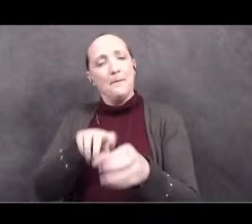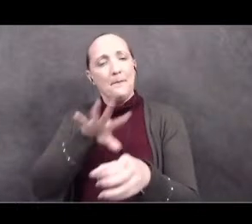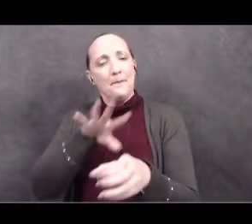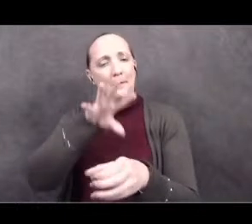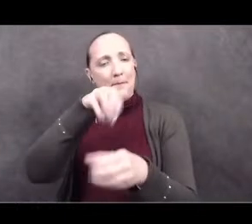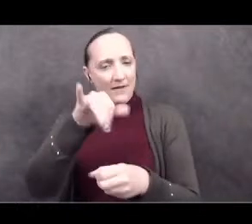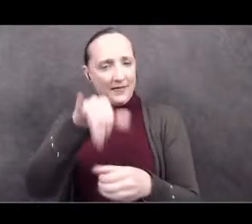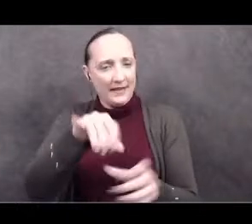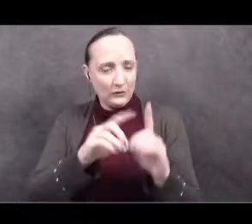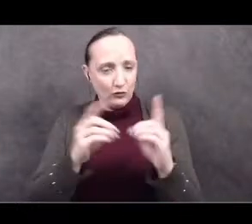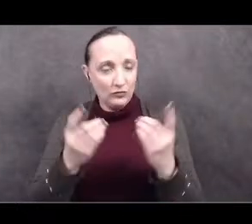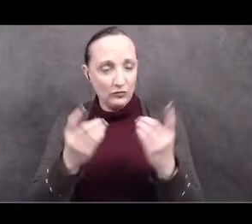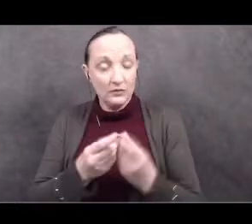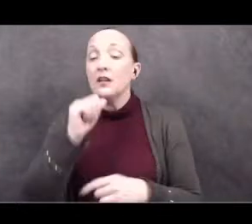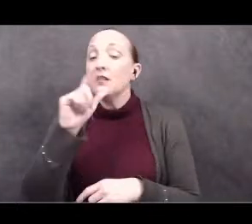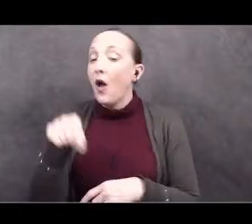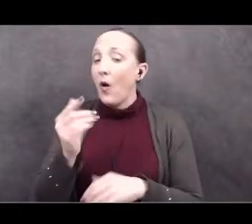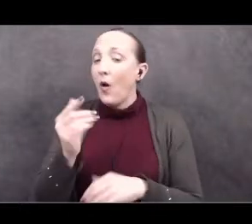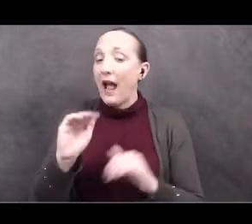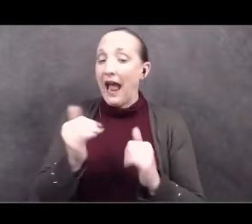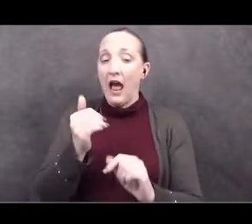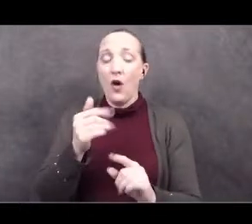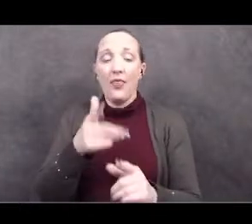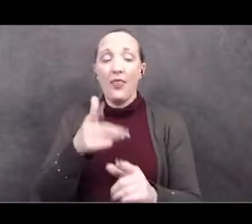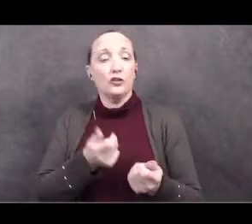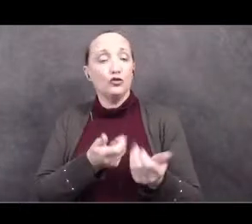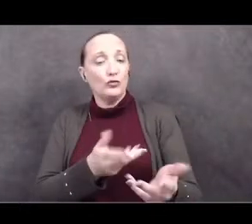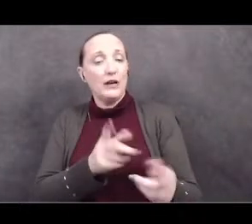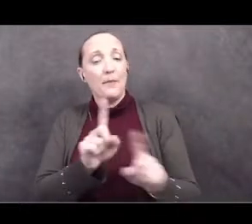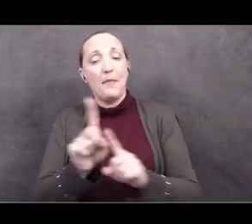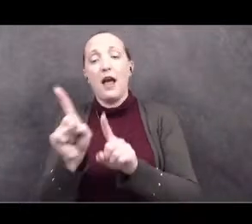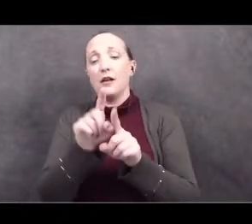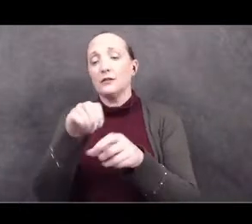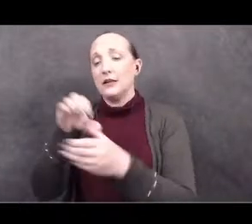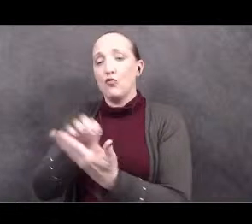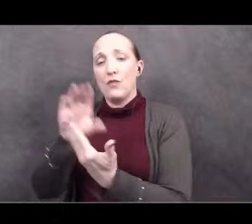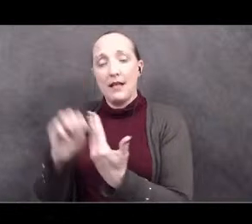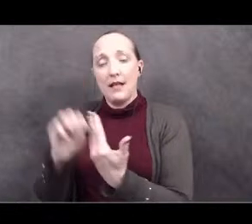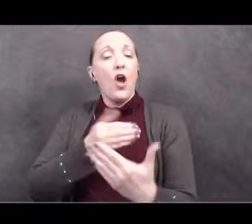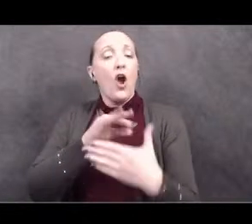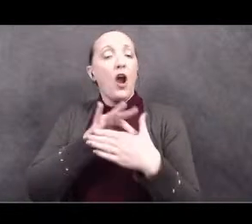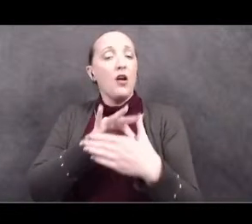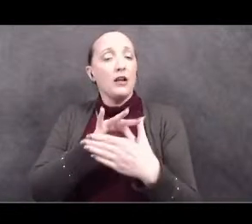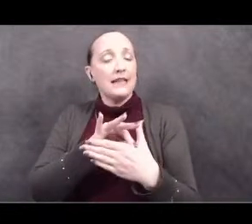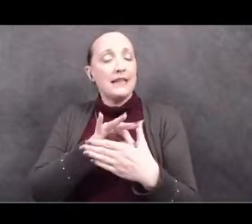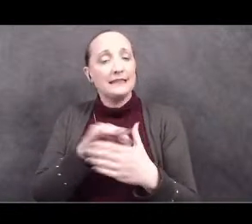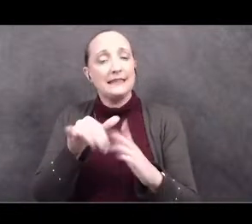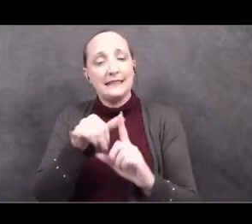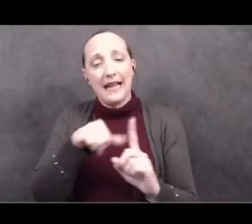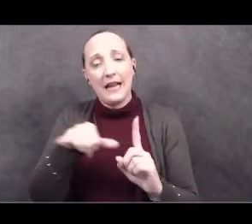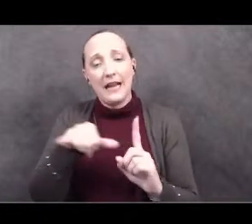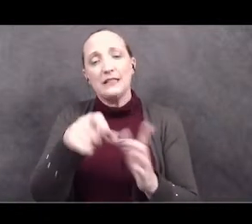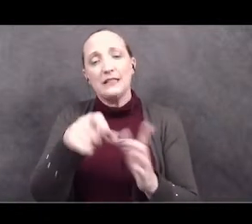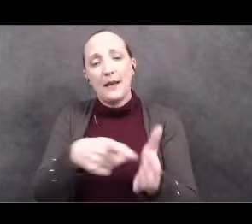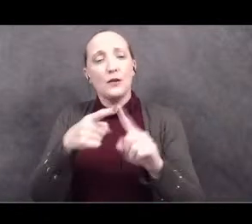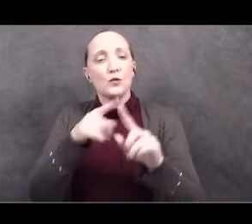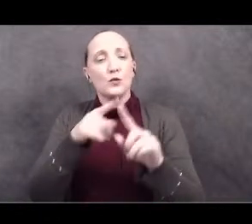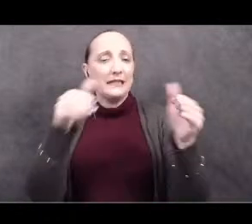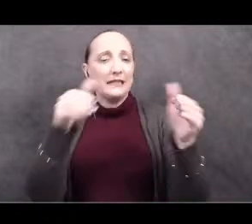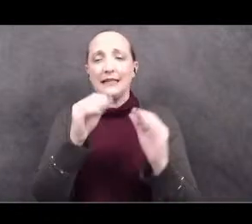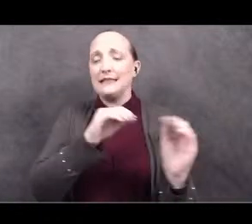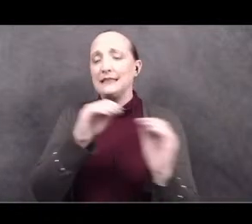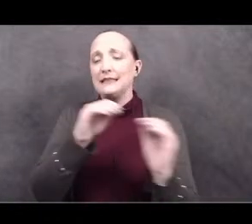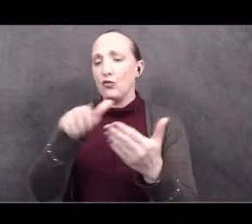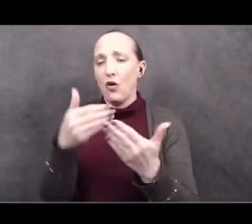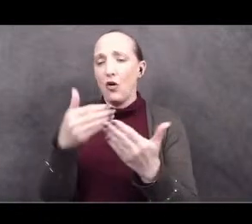only in the way they are treated but also in the curriculum our content standards also demand that we introduce and teach all students about different